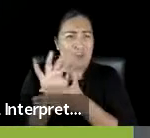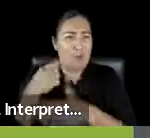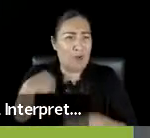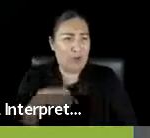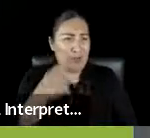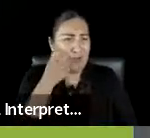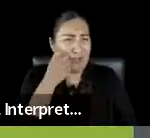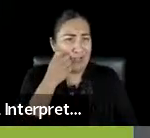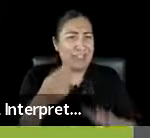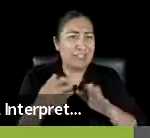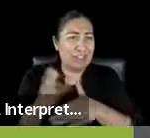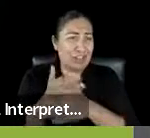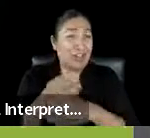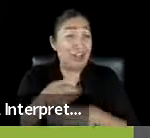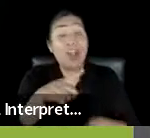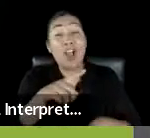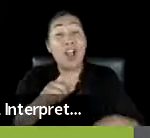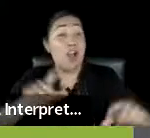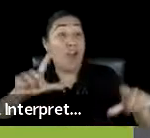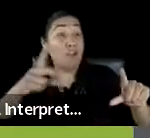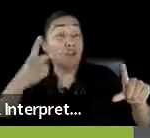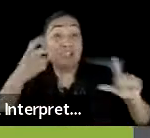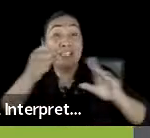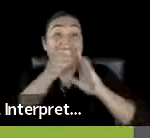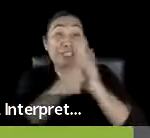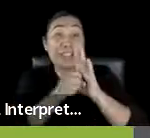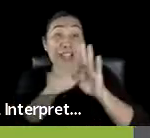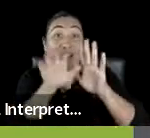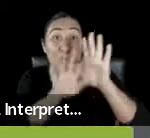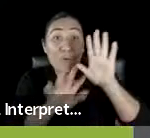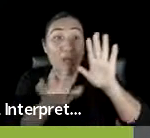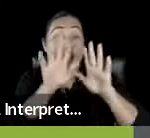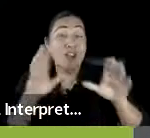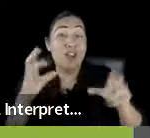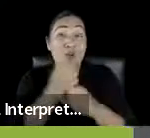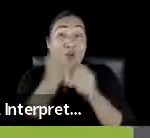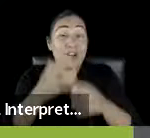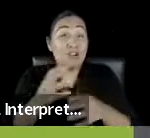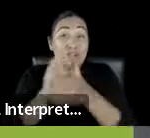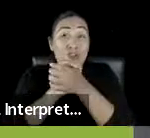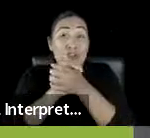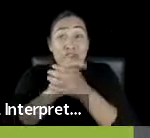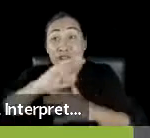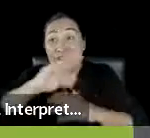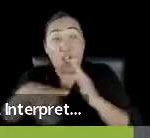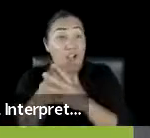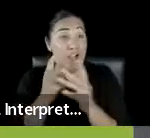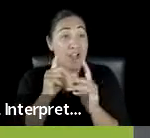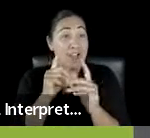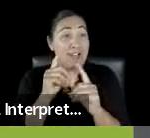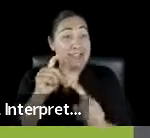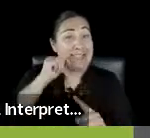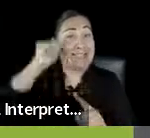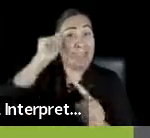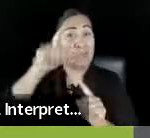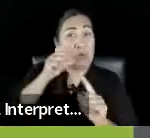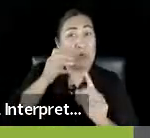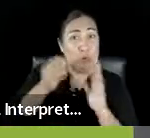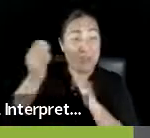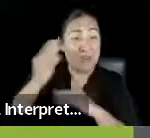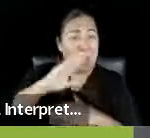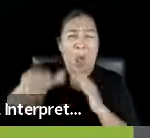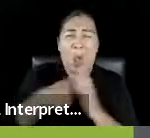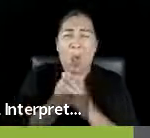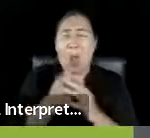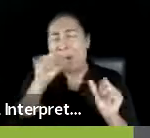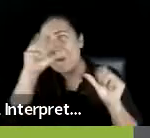see the statewide winners in the Justice category. Congratulations to all of the teams who submitted and all the amazing